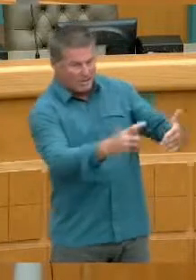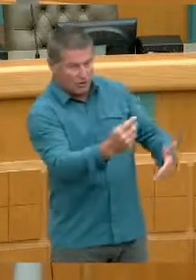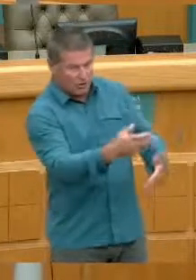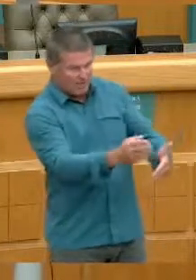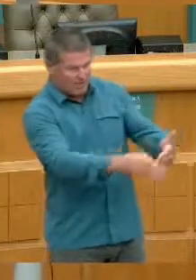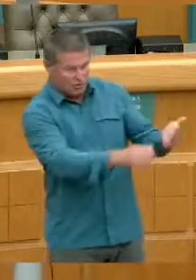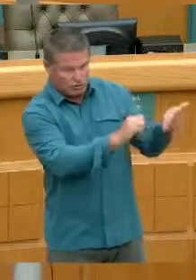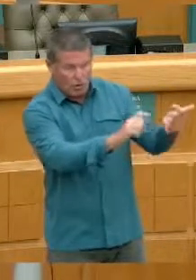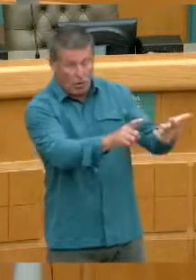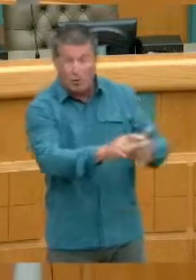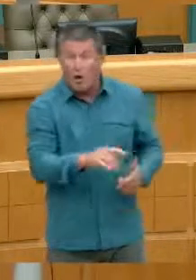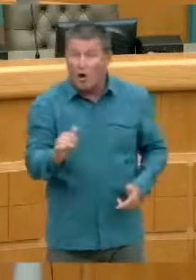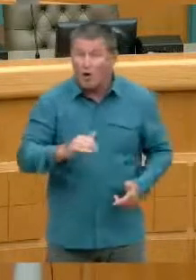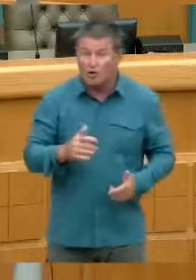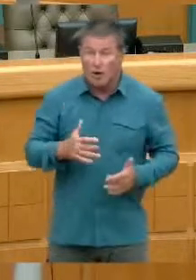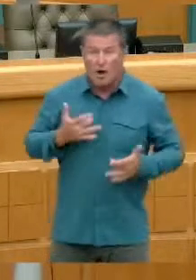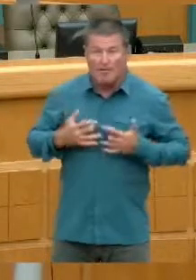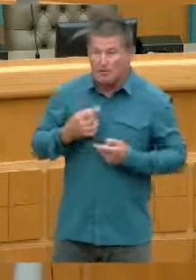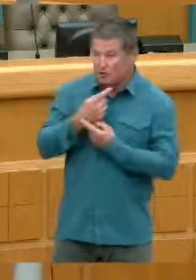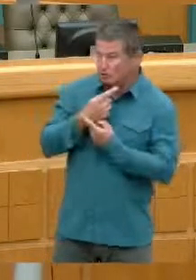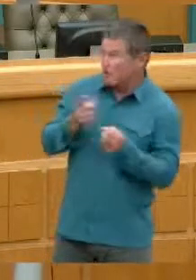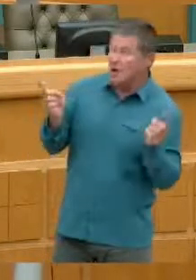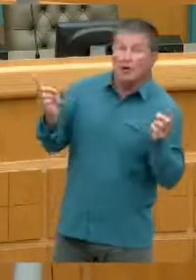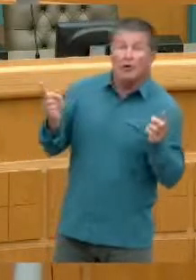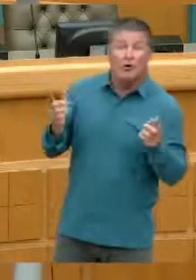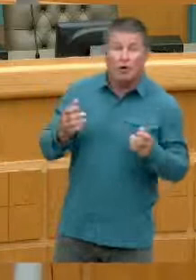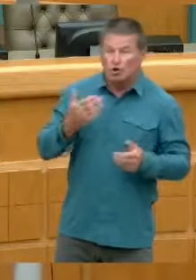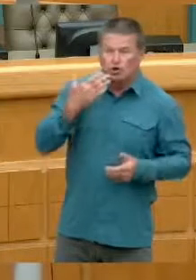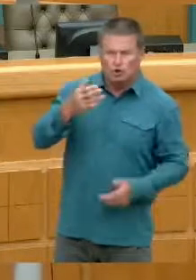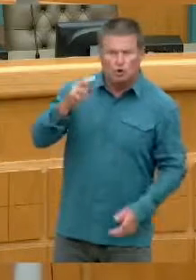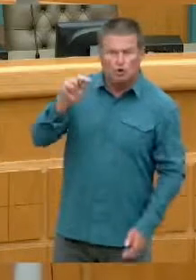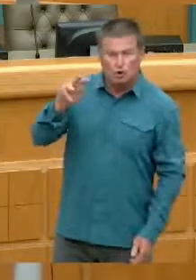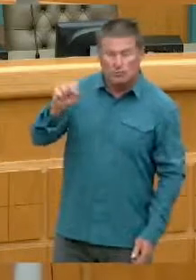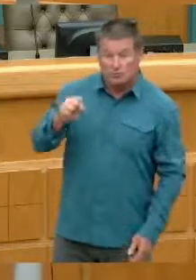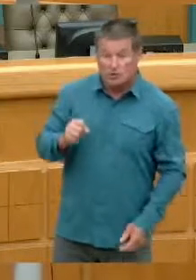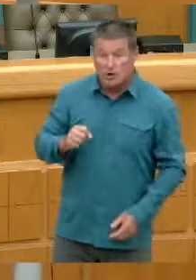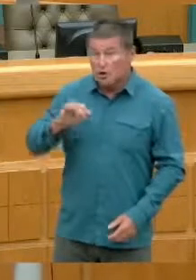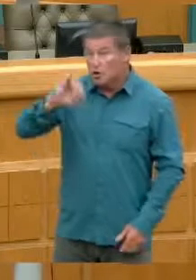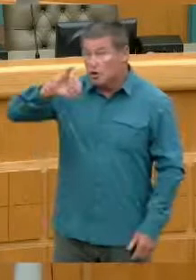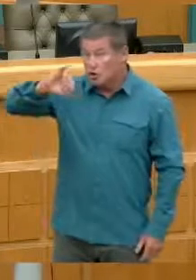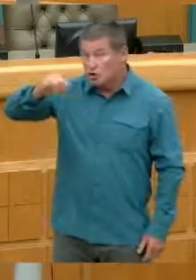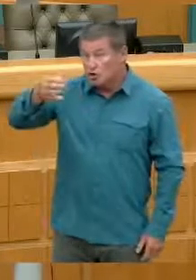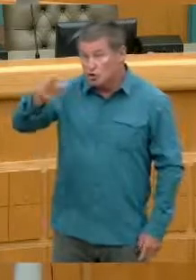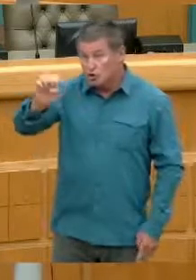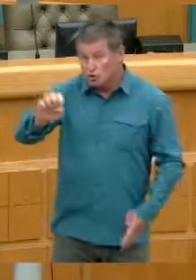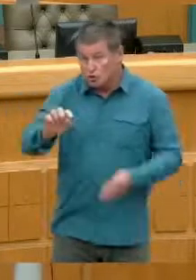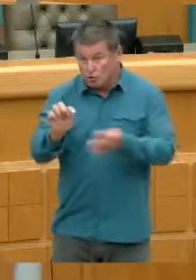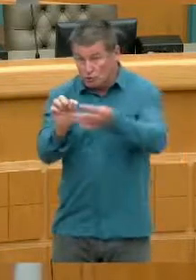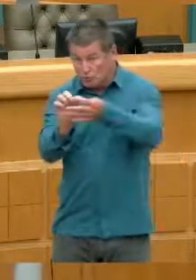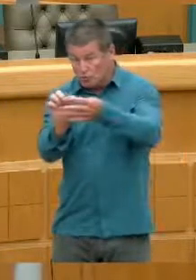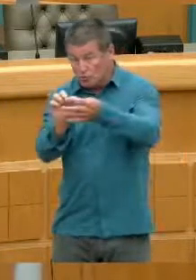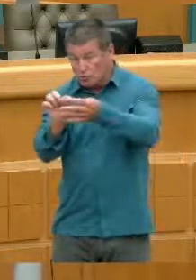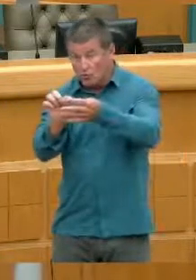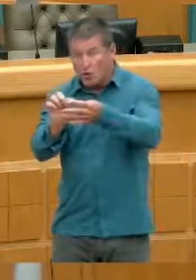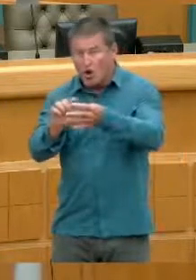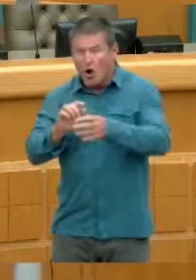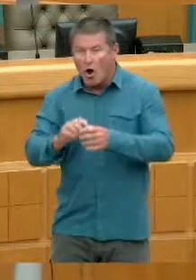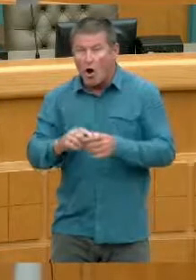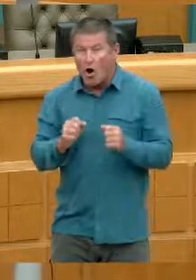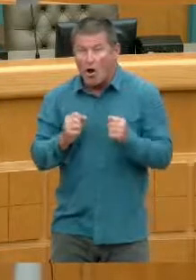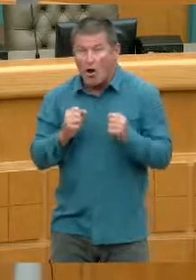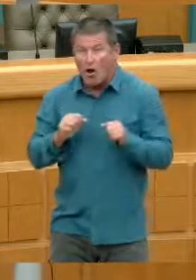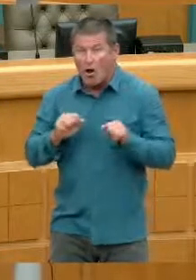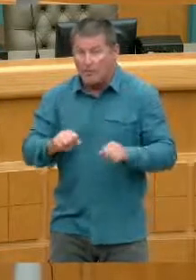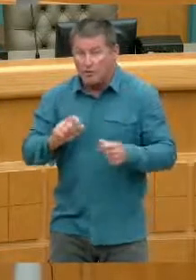I'm excited also to share some really good news. By the first week in June, our lab testing capabilities will be increased with